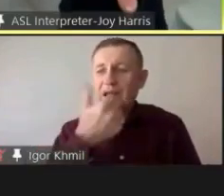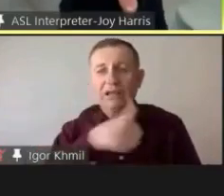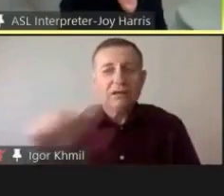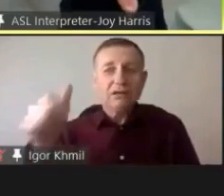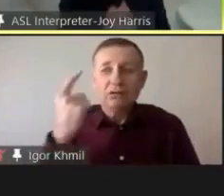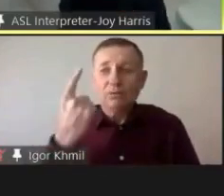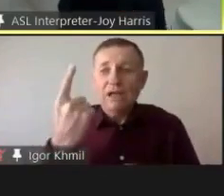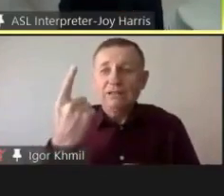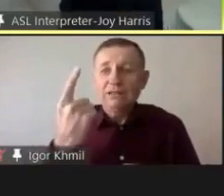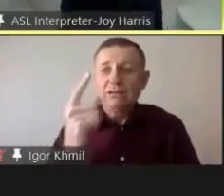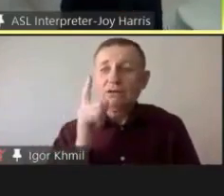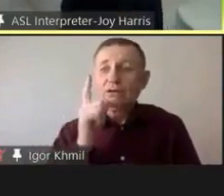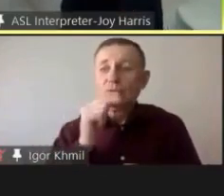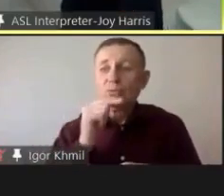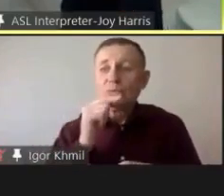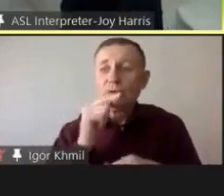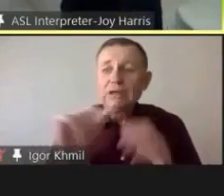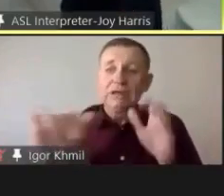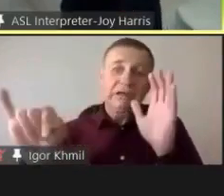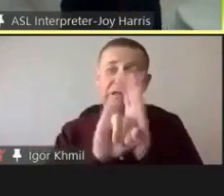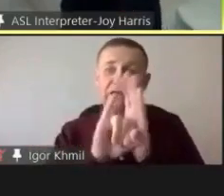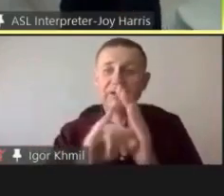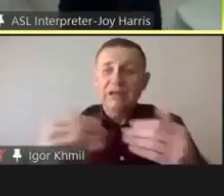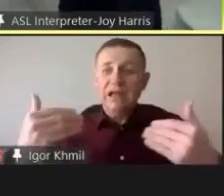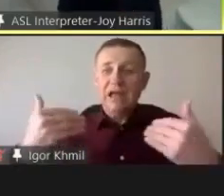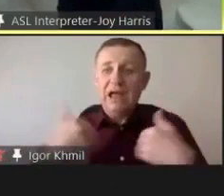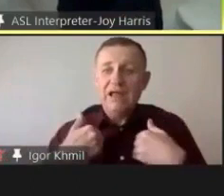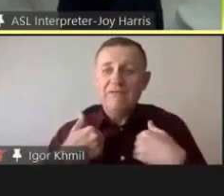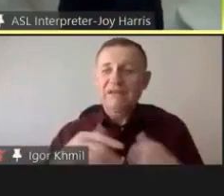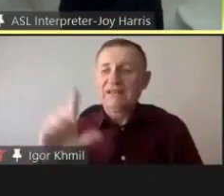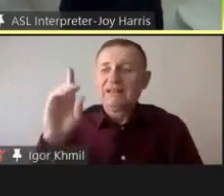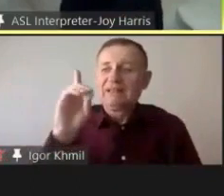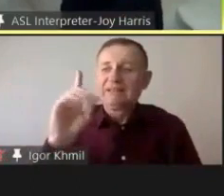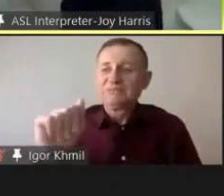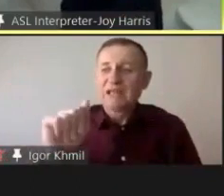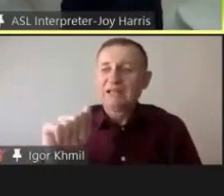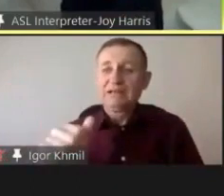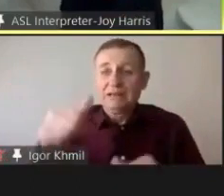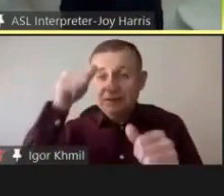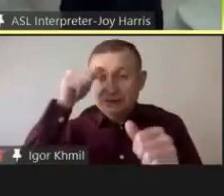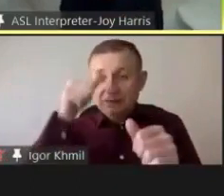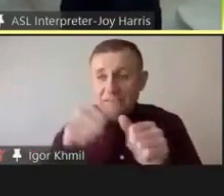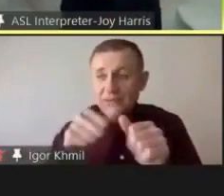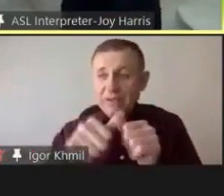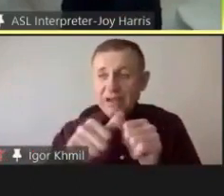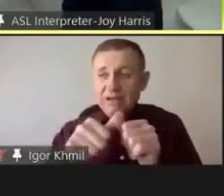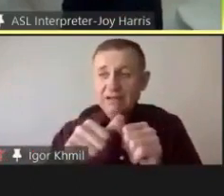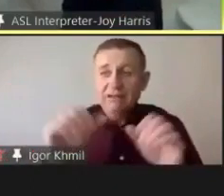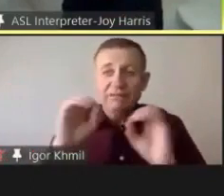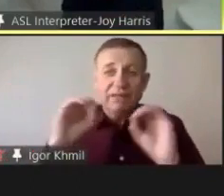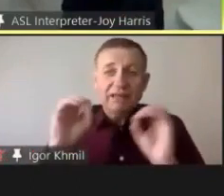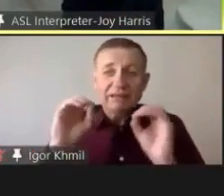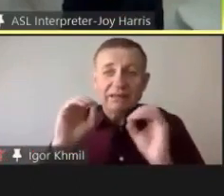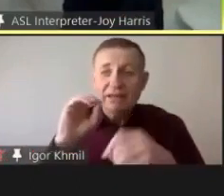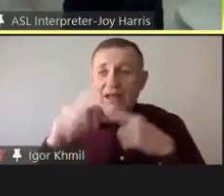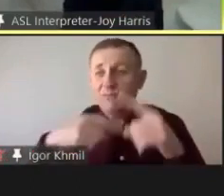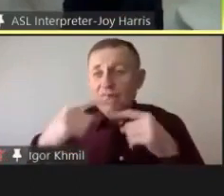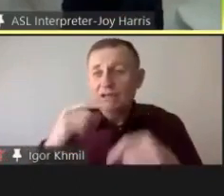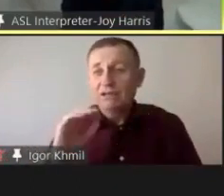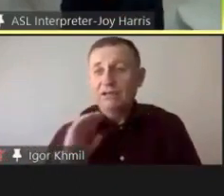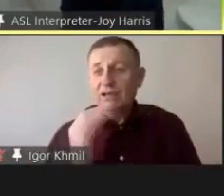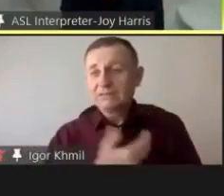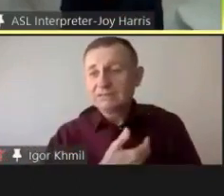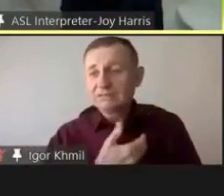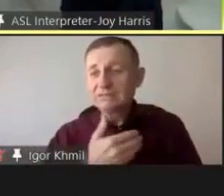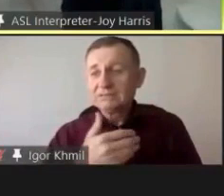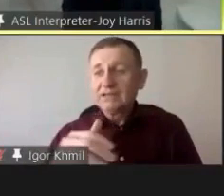various disabilities in our organization, and anyone who identifies himself as having a disability, we are more than